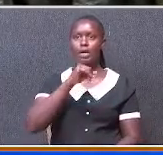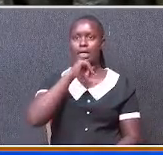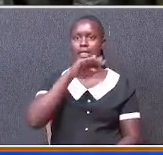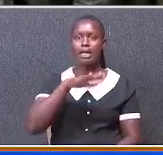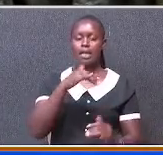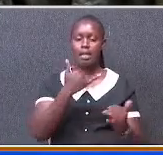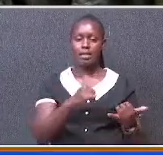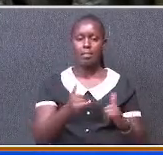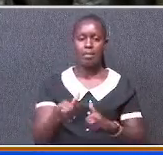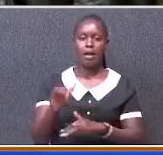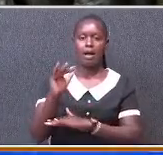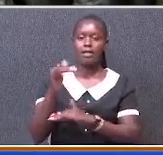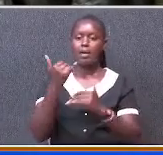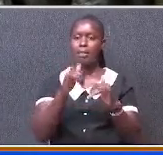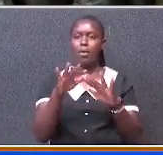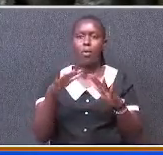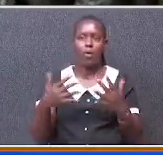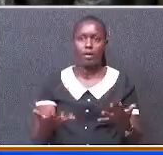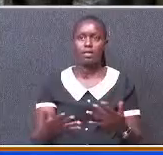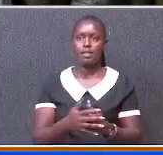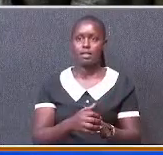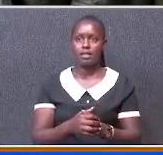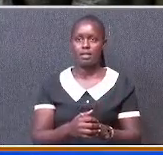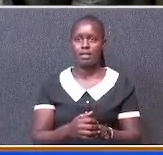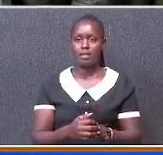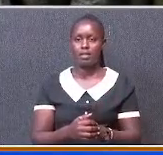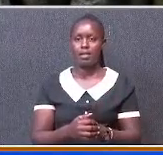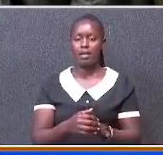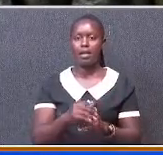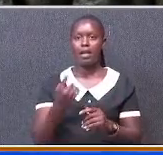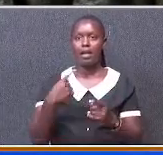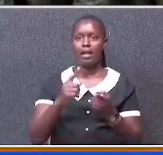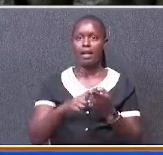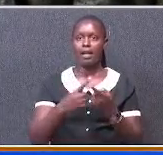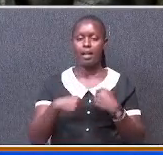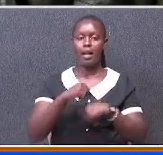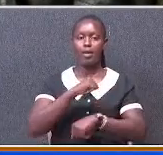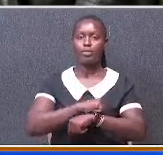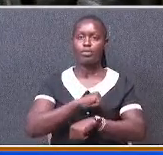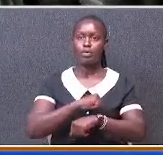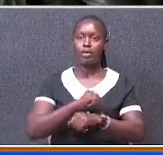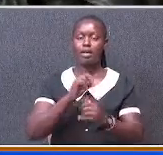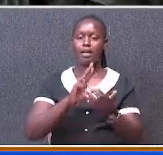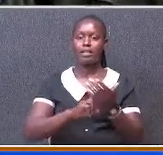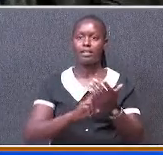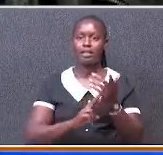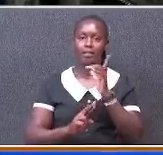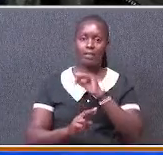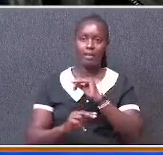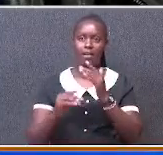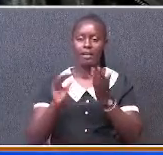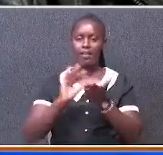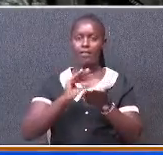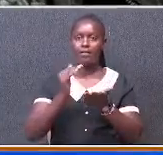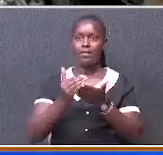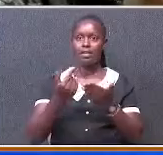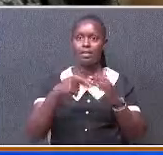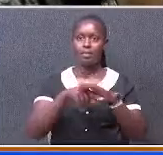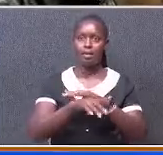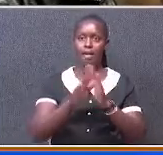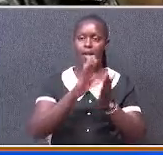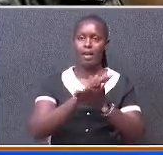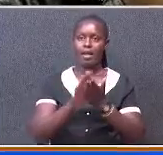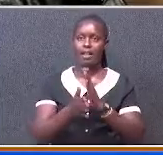Ask him, where is he playing? He's in academy. What academy? Has he been registered? Is any funds that are coming in? Nothing